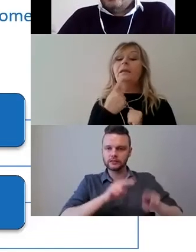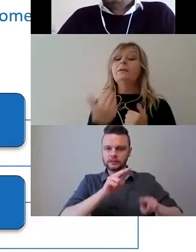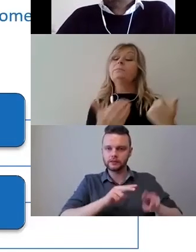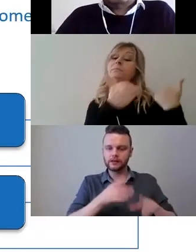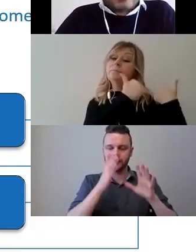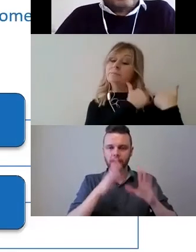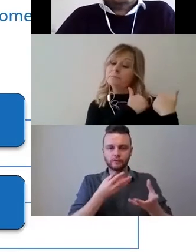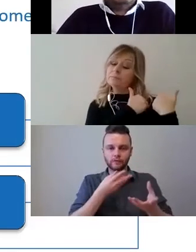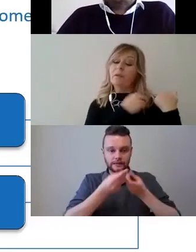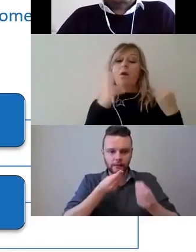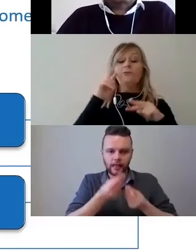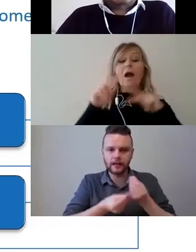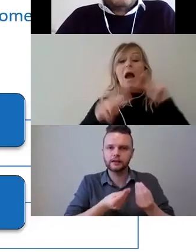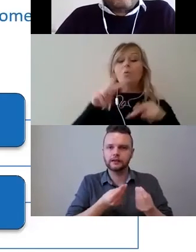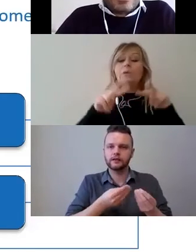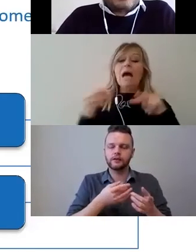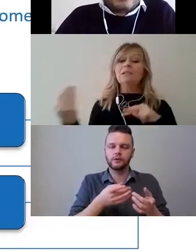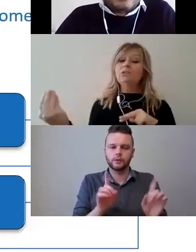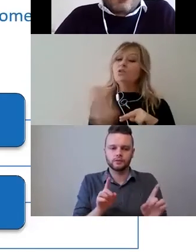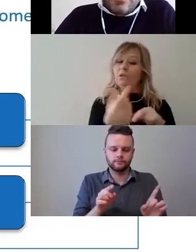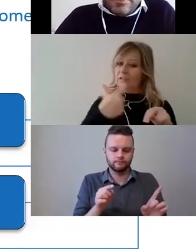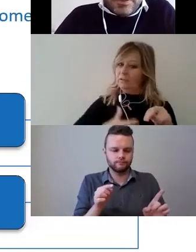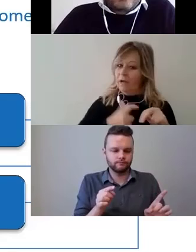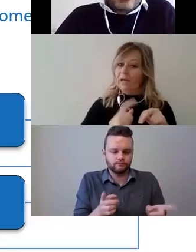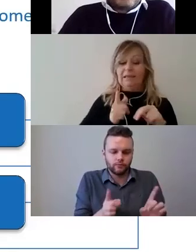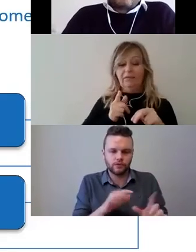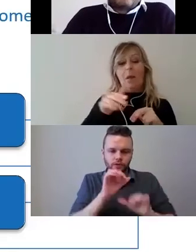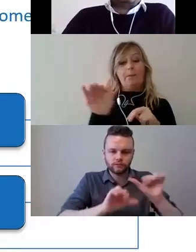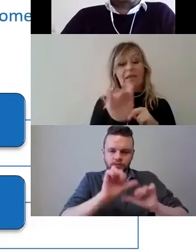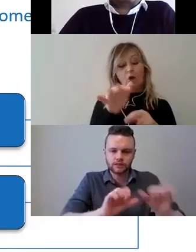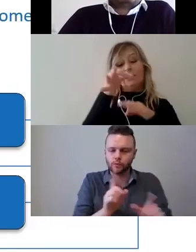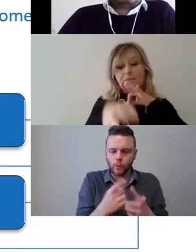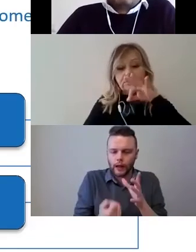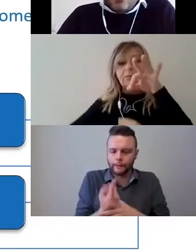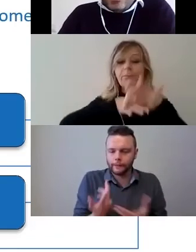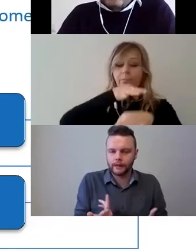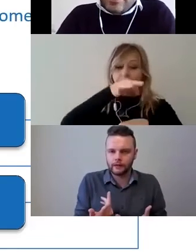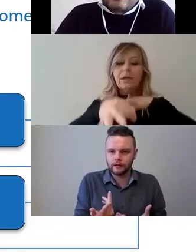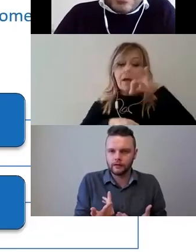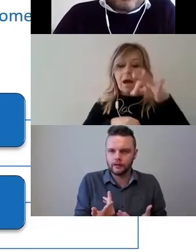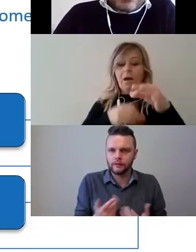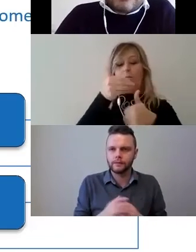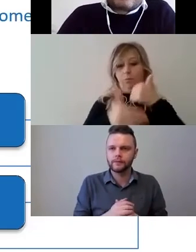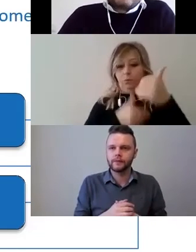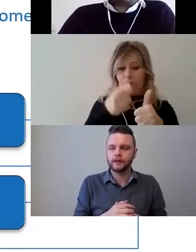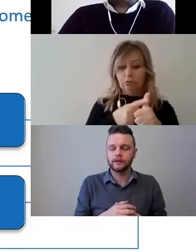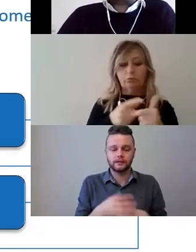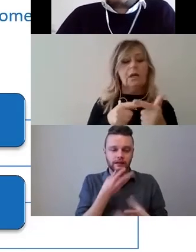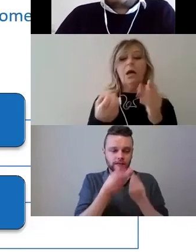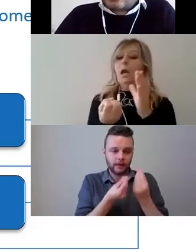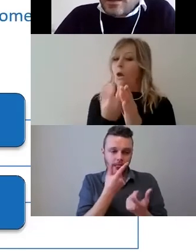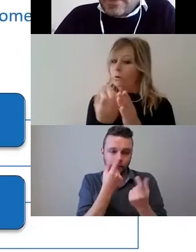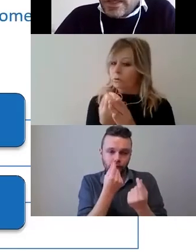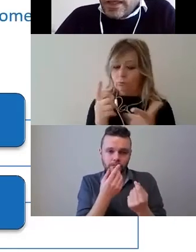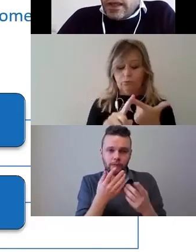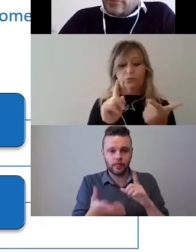explain to the child what is the procedure that is going on and which are the possible outcomes and